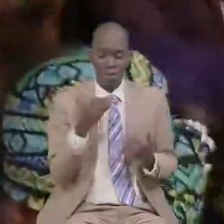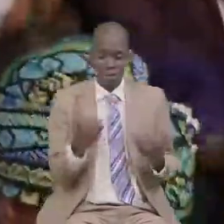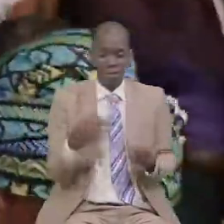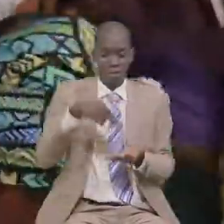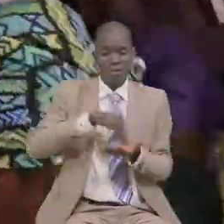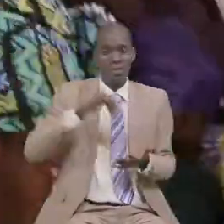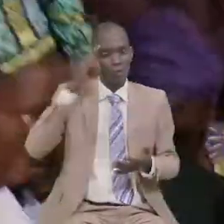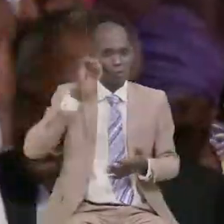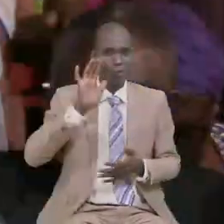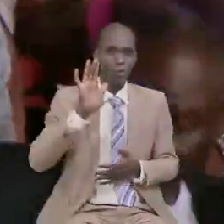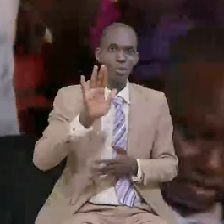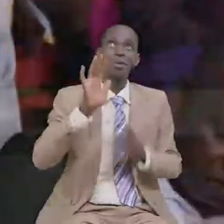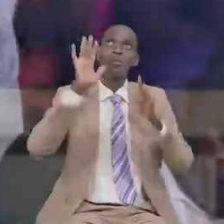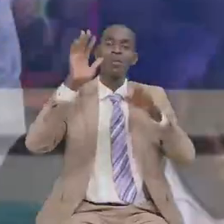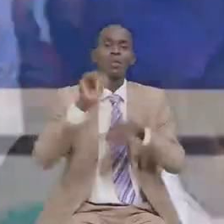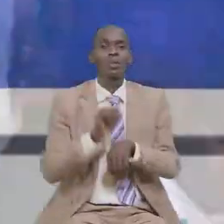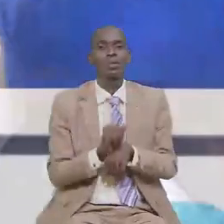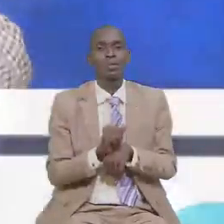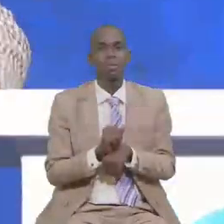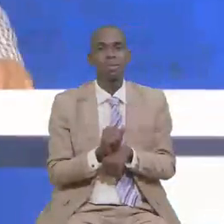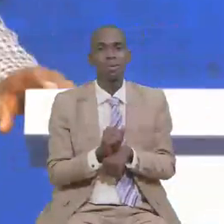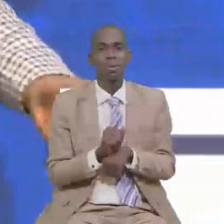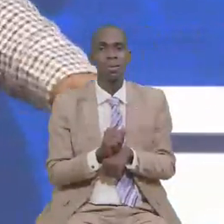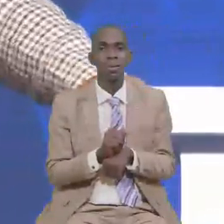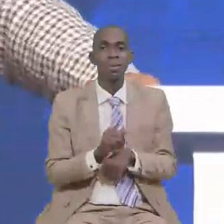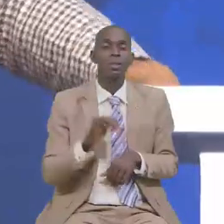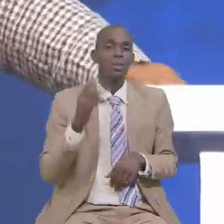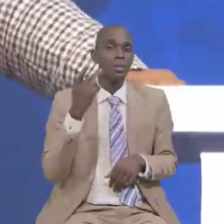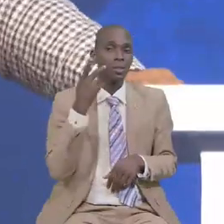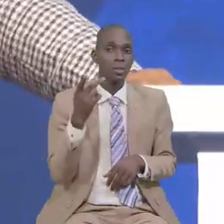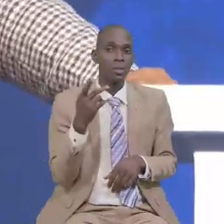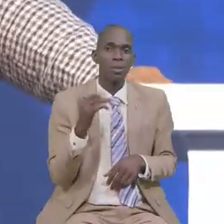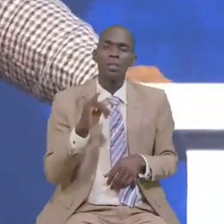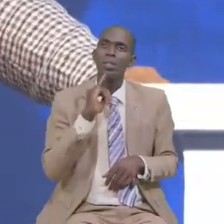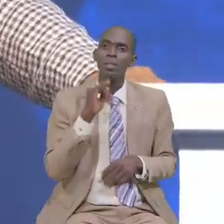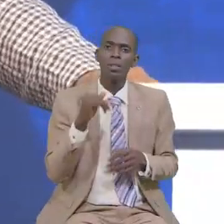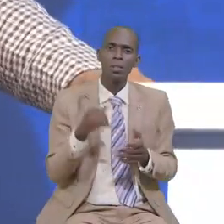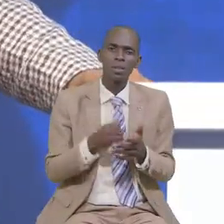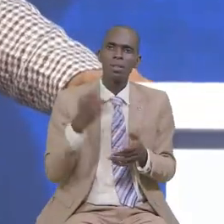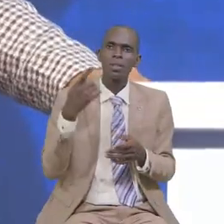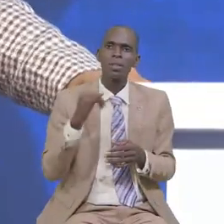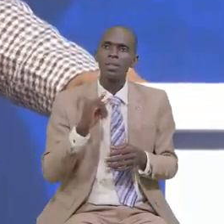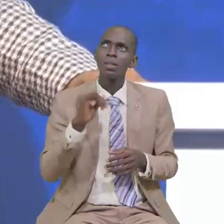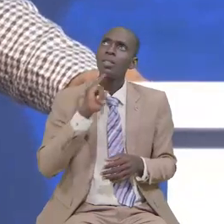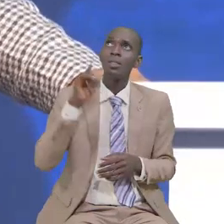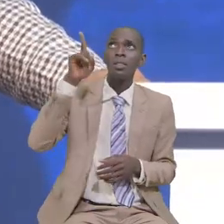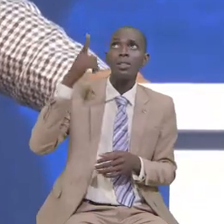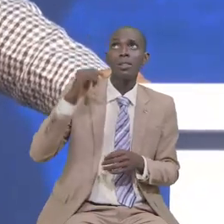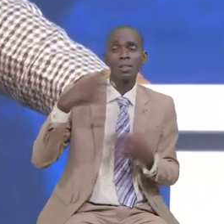miracle. Is he the healer we're waiting for, or should we look for another?